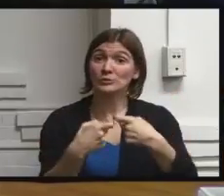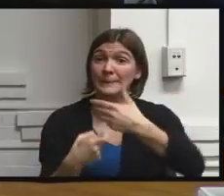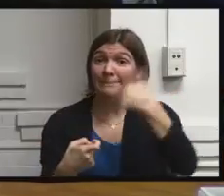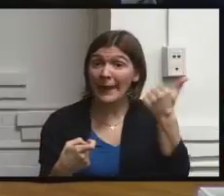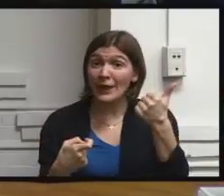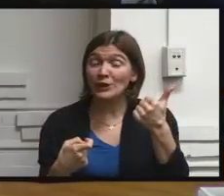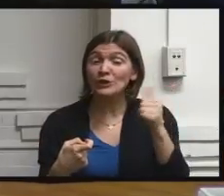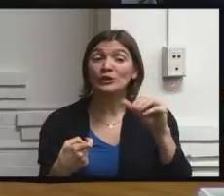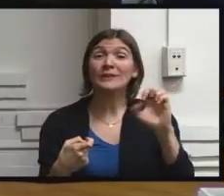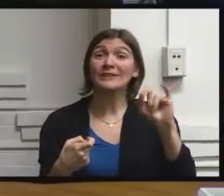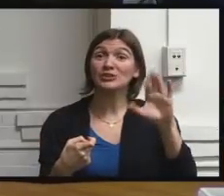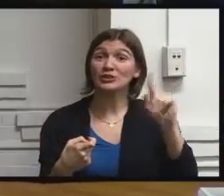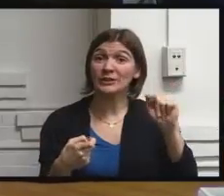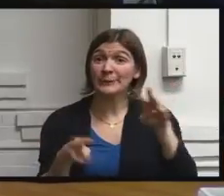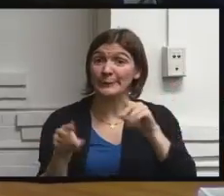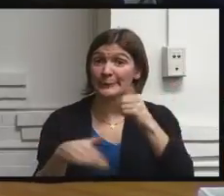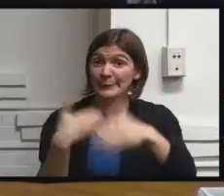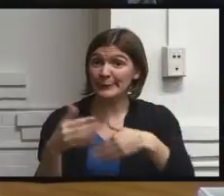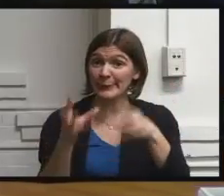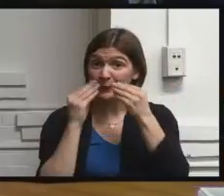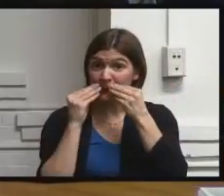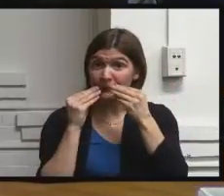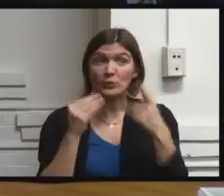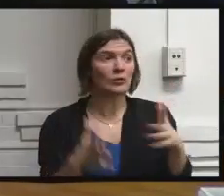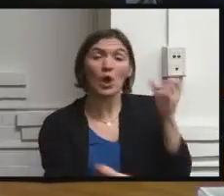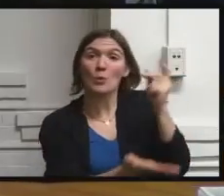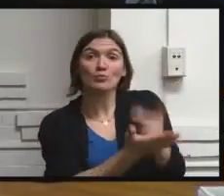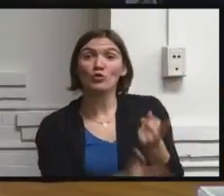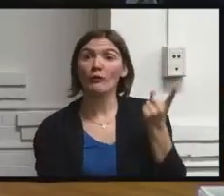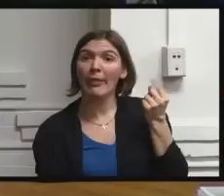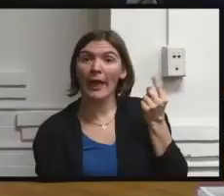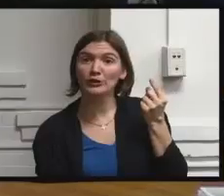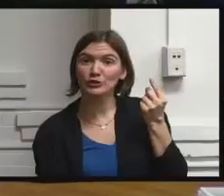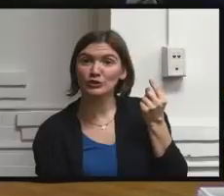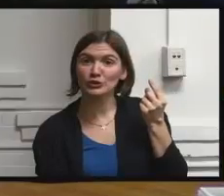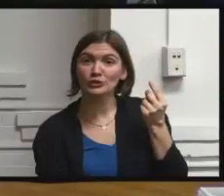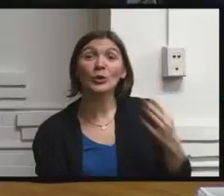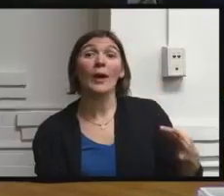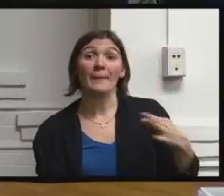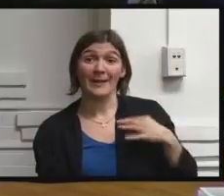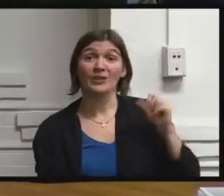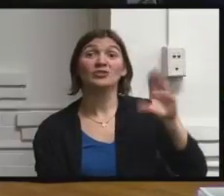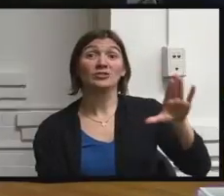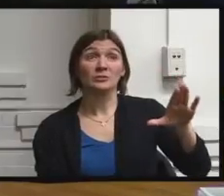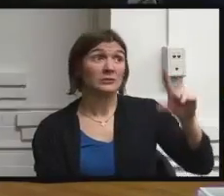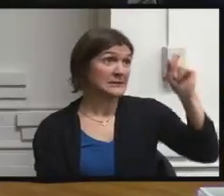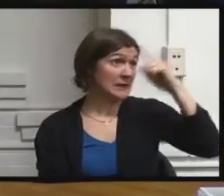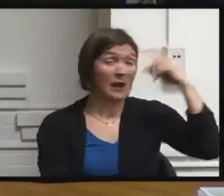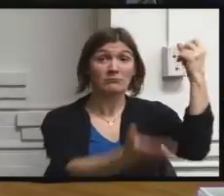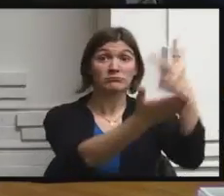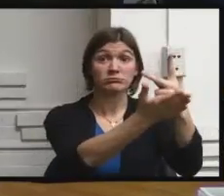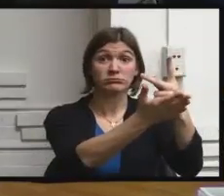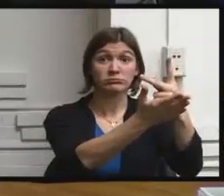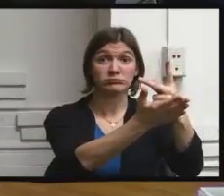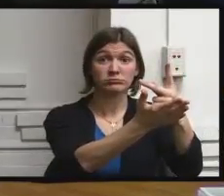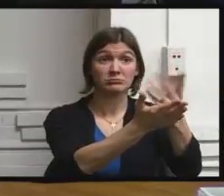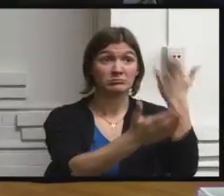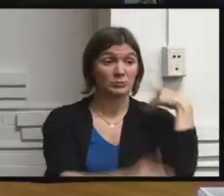and otherwise. So you approved that, and that application was granted by the state early